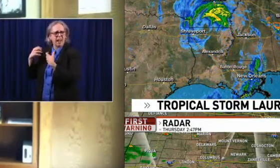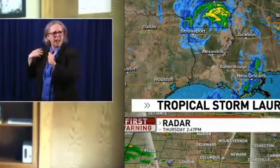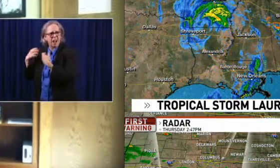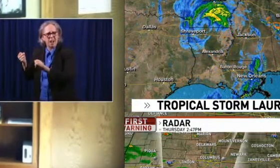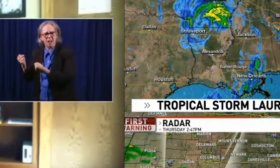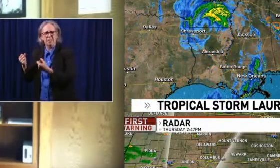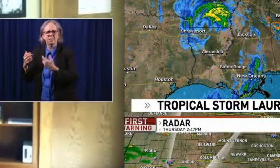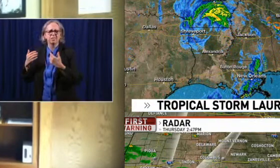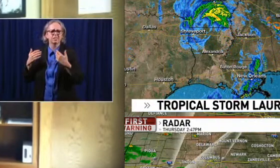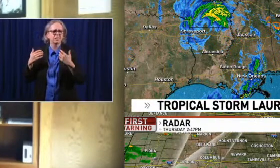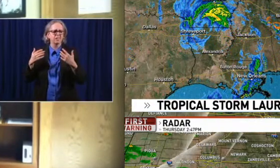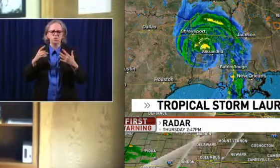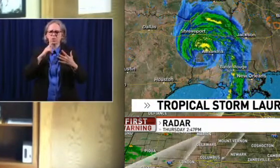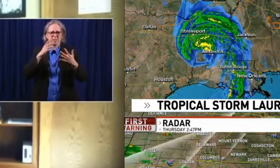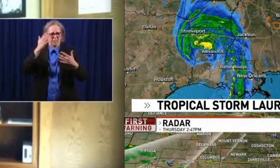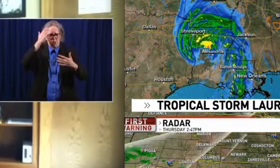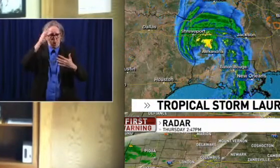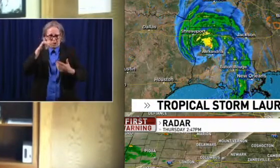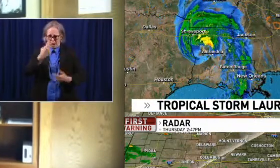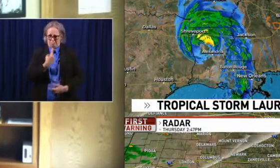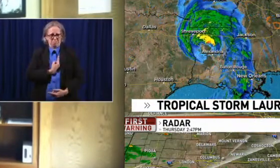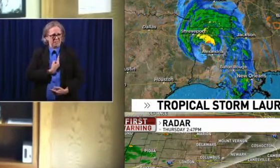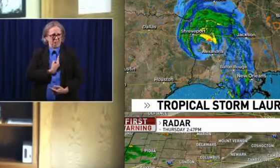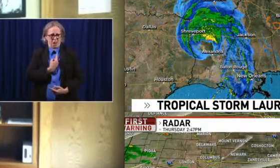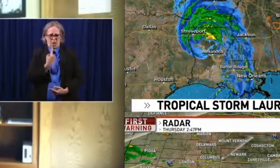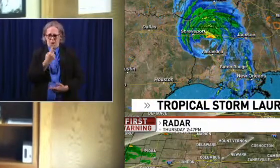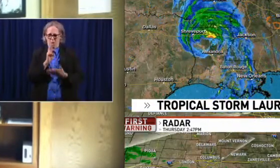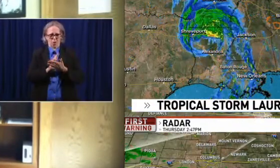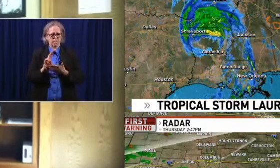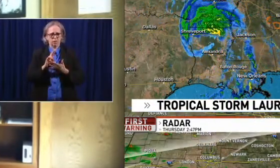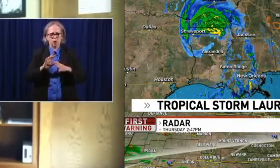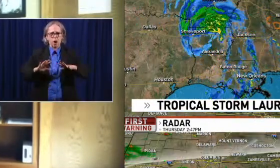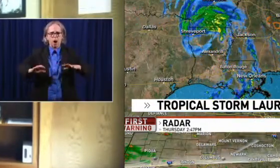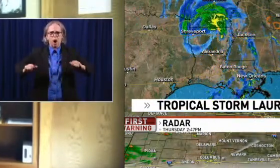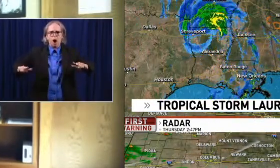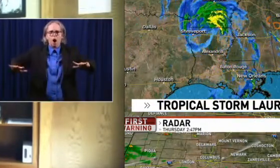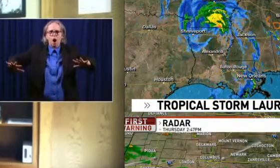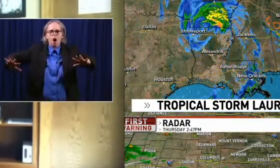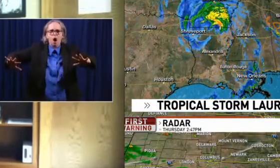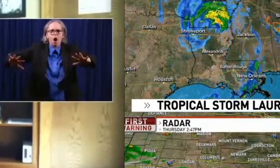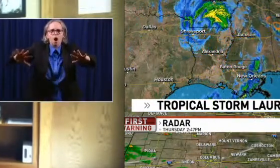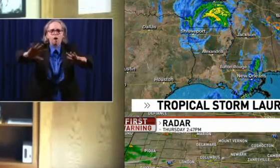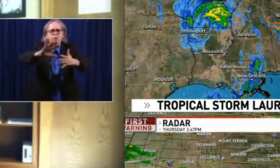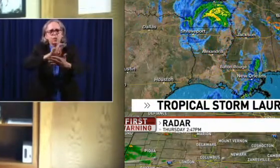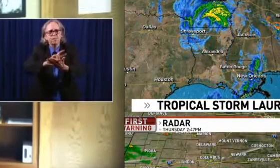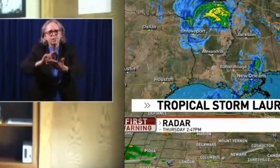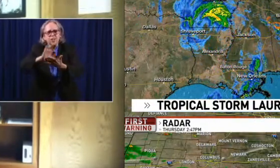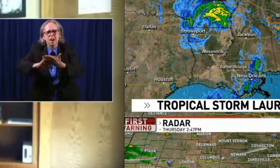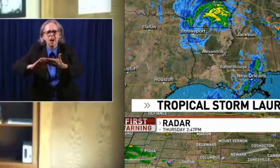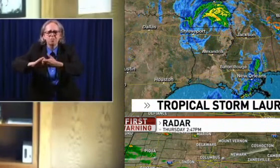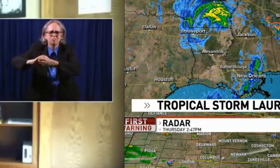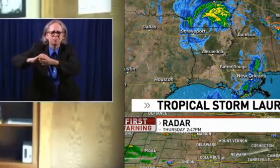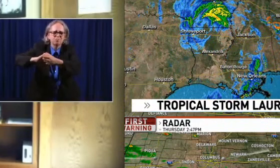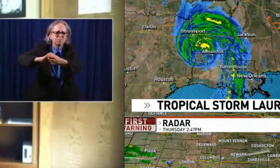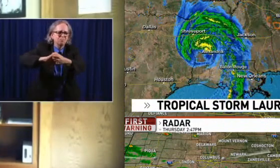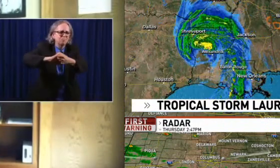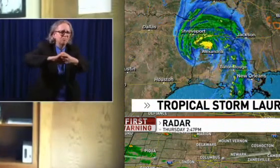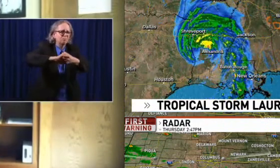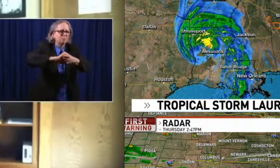we've talked a lot about it. And our group of folks is called the Inter-University Council, which is the